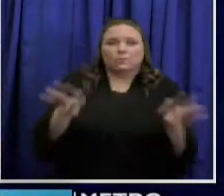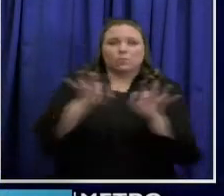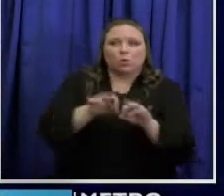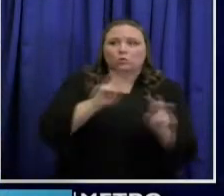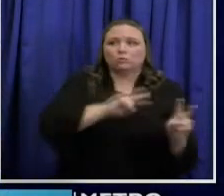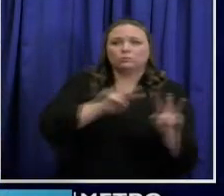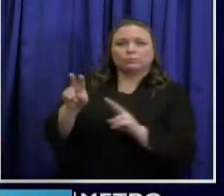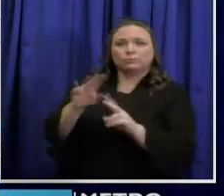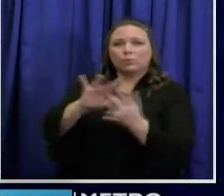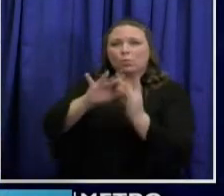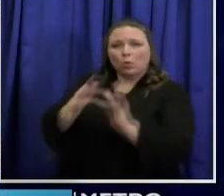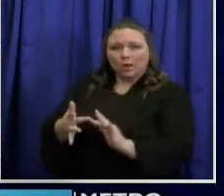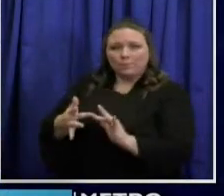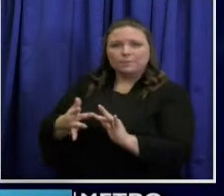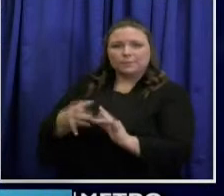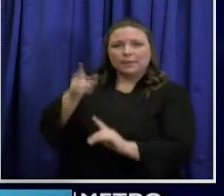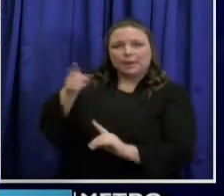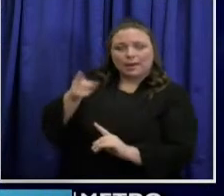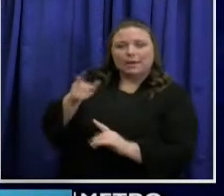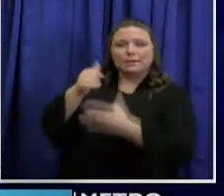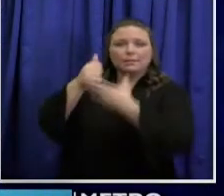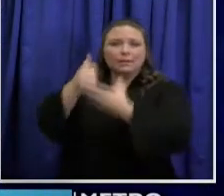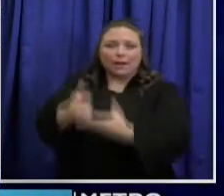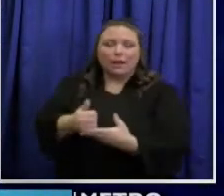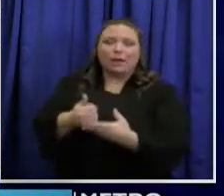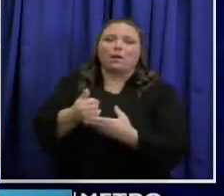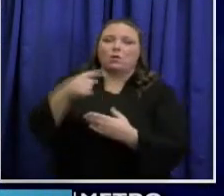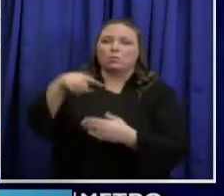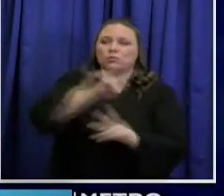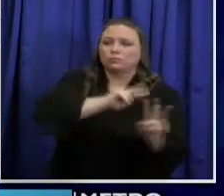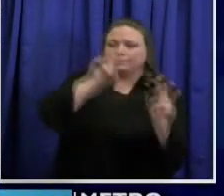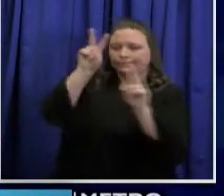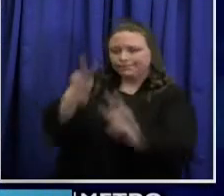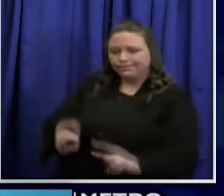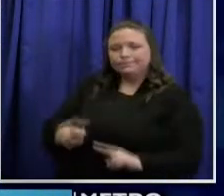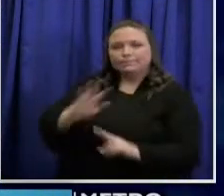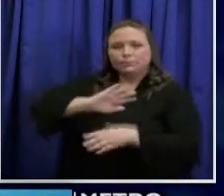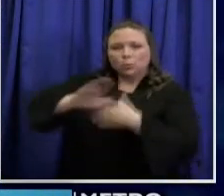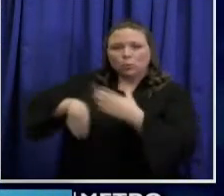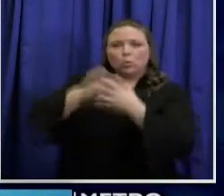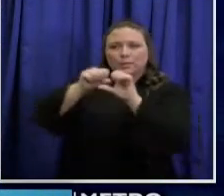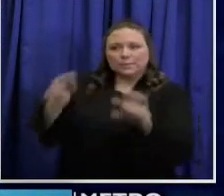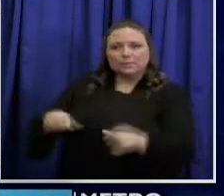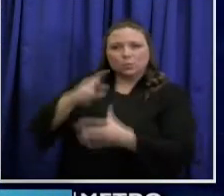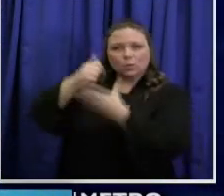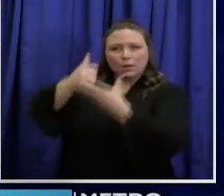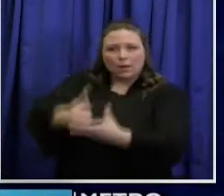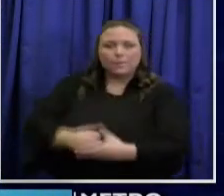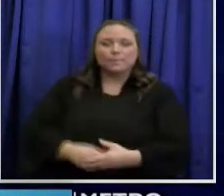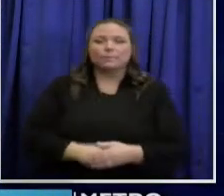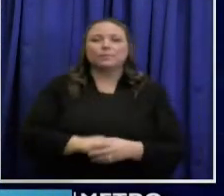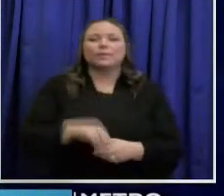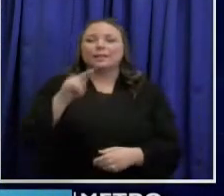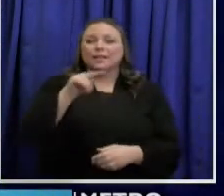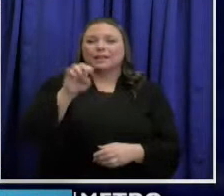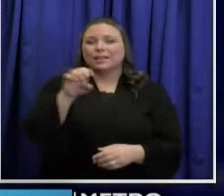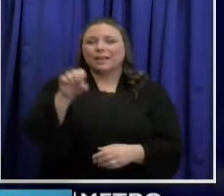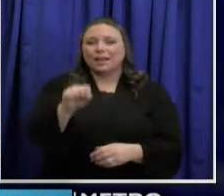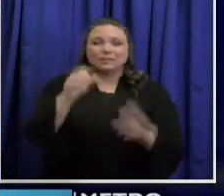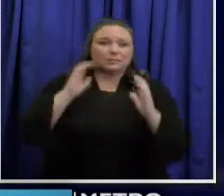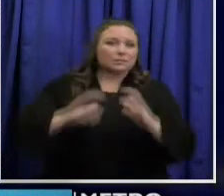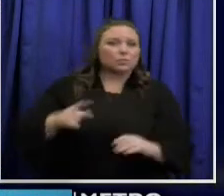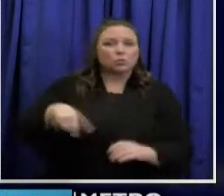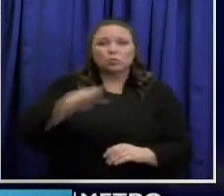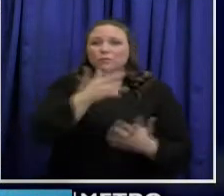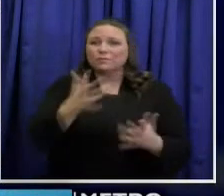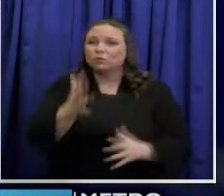website, neshelp.com, where you can find all the assistance options. We want NES customers to know